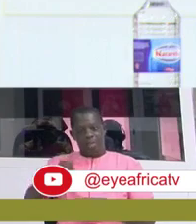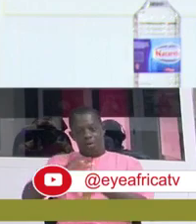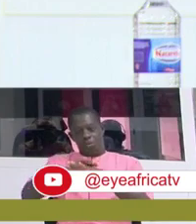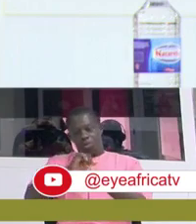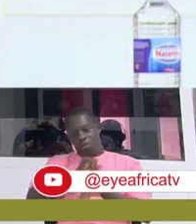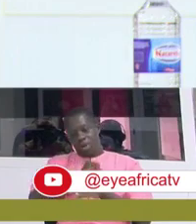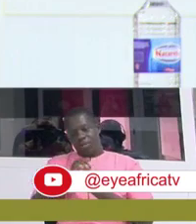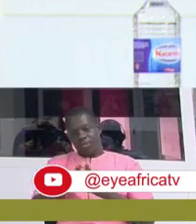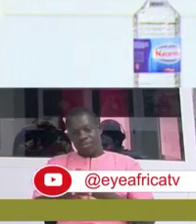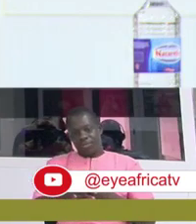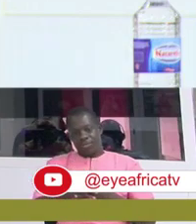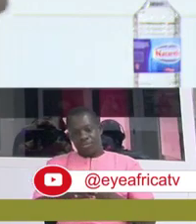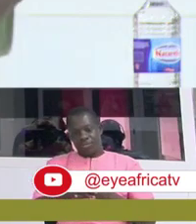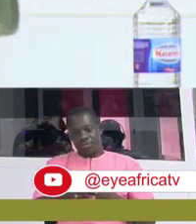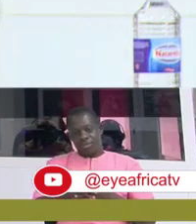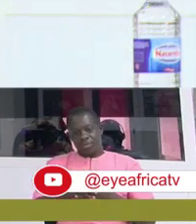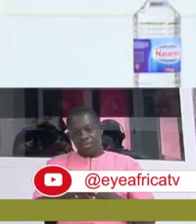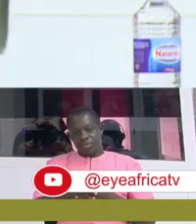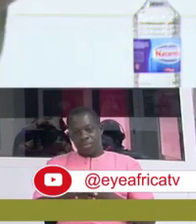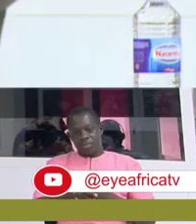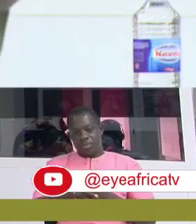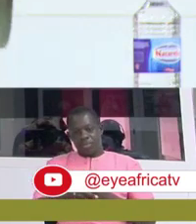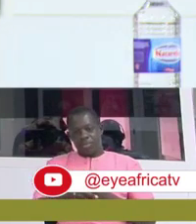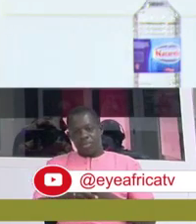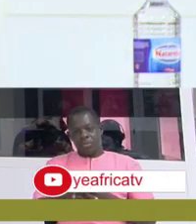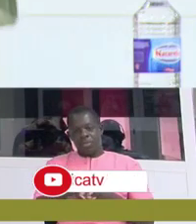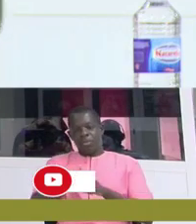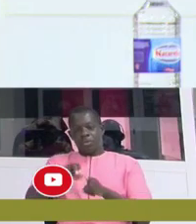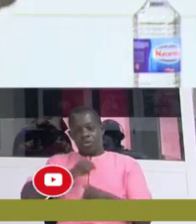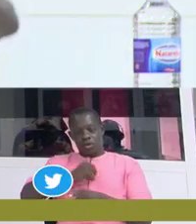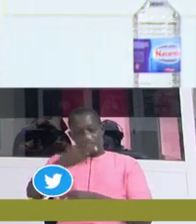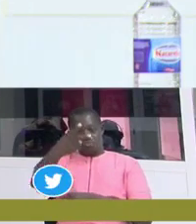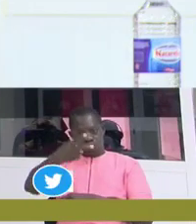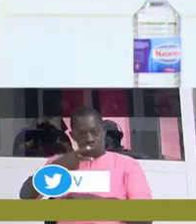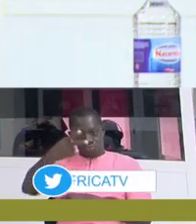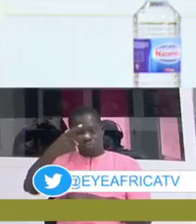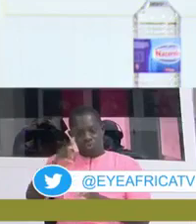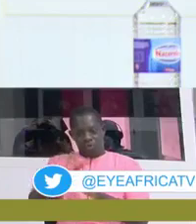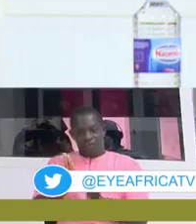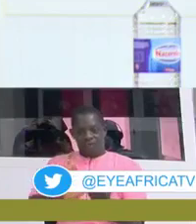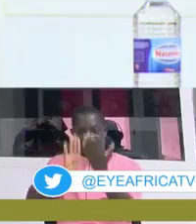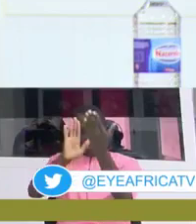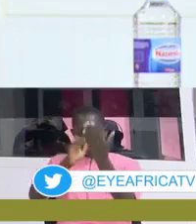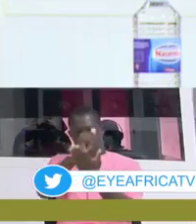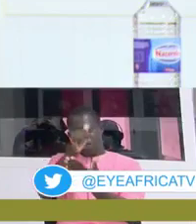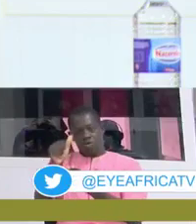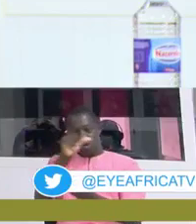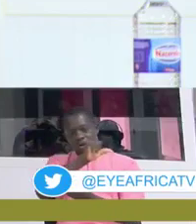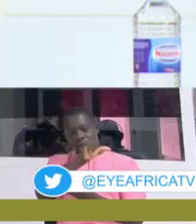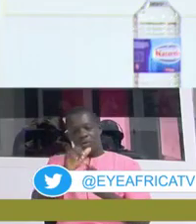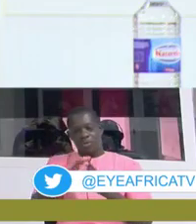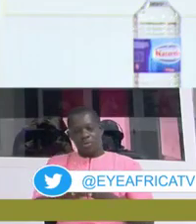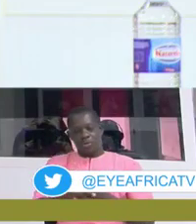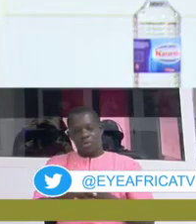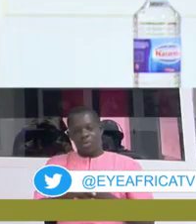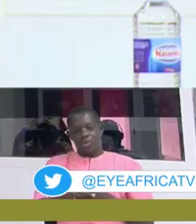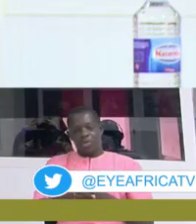That's what he was having, a sword, a fighting sword. They were standing facing each